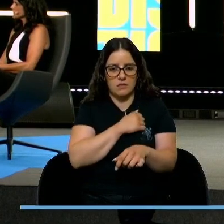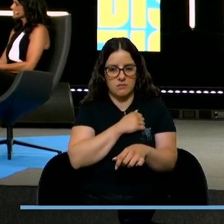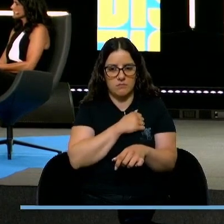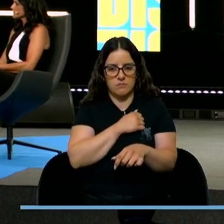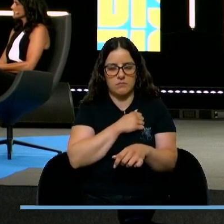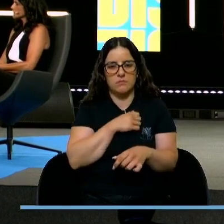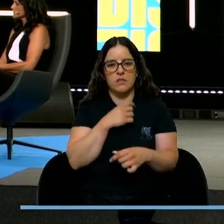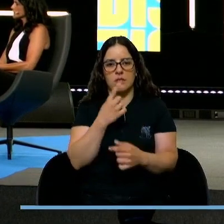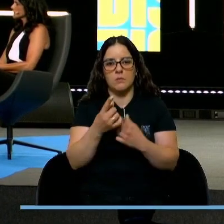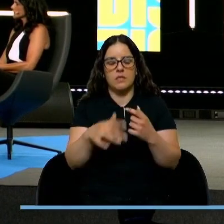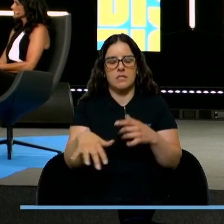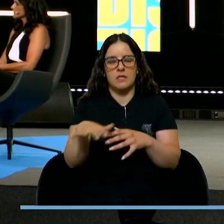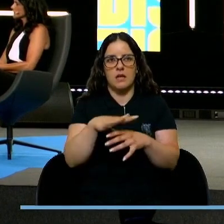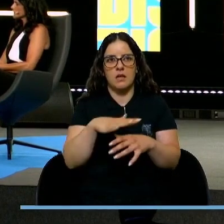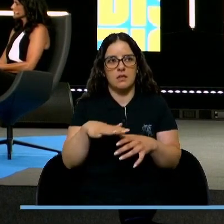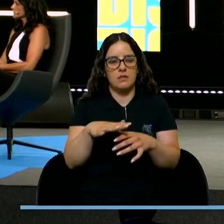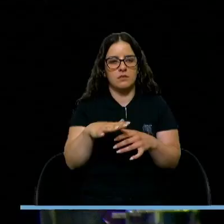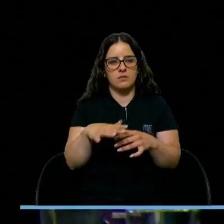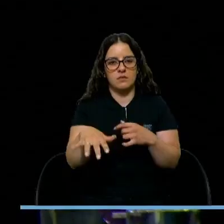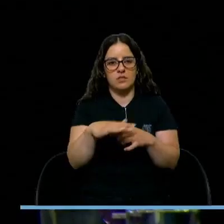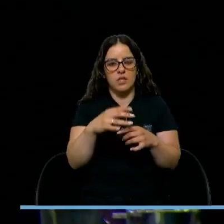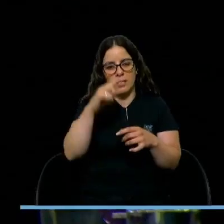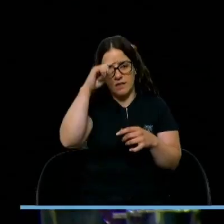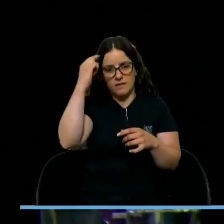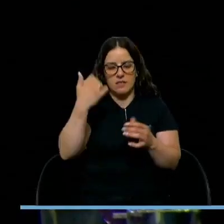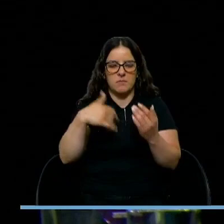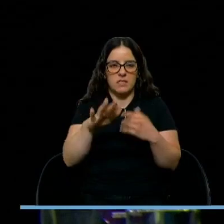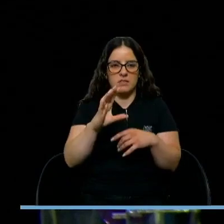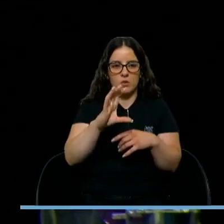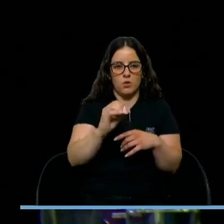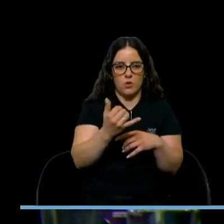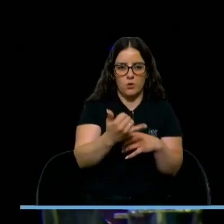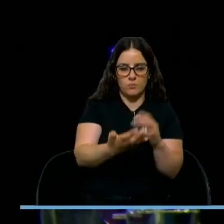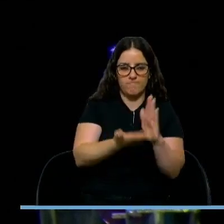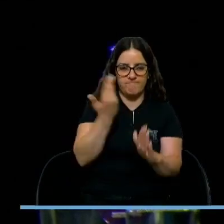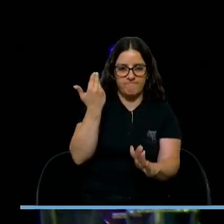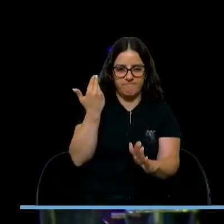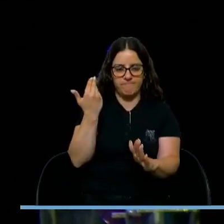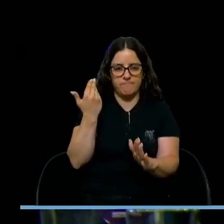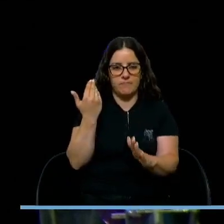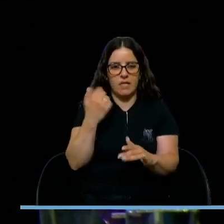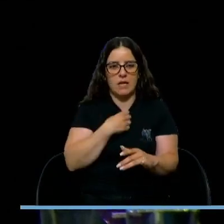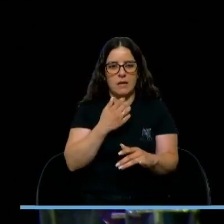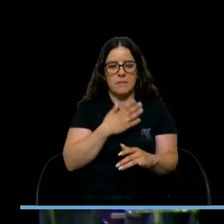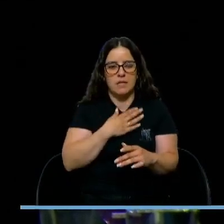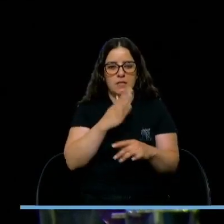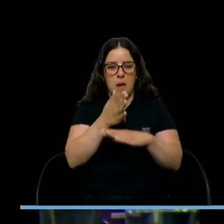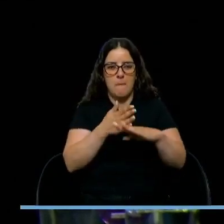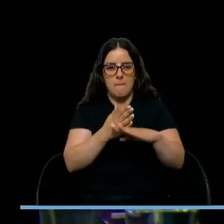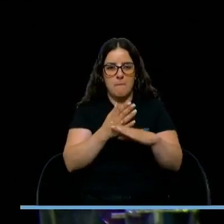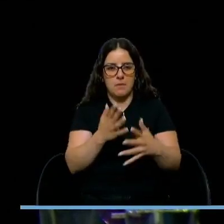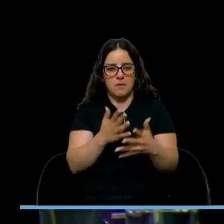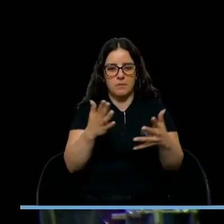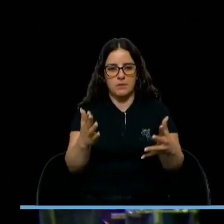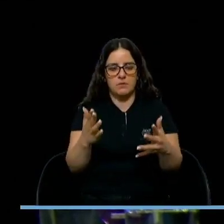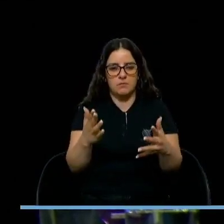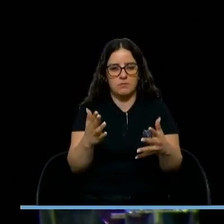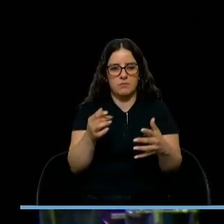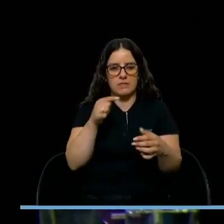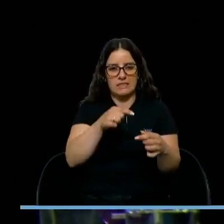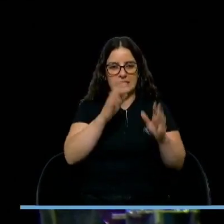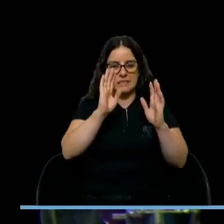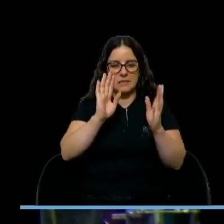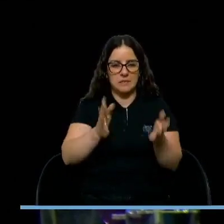at home. There are sectors that are more difficult to decarbonize, and in the case